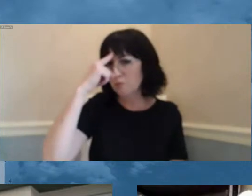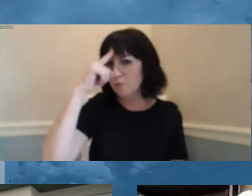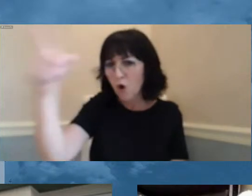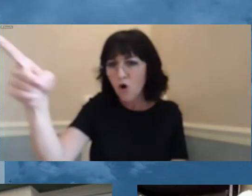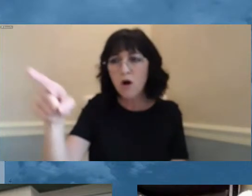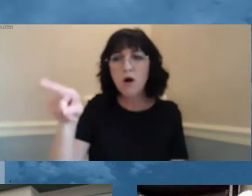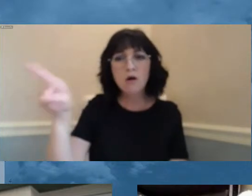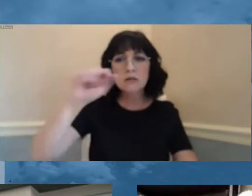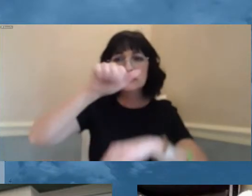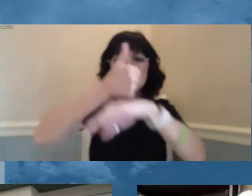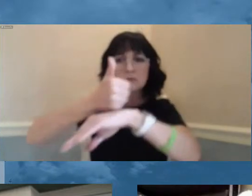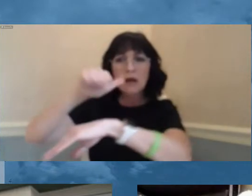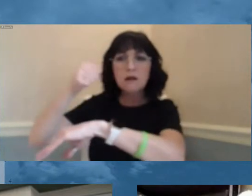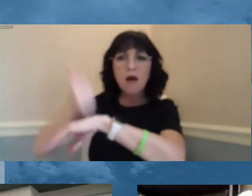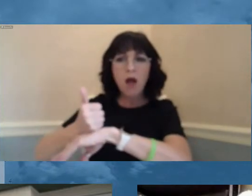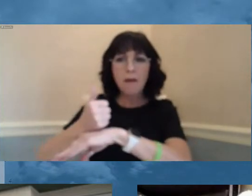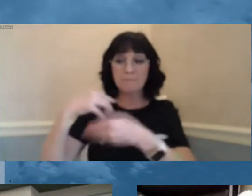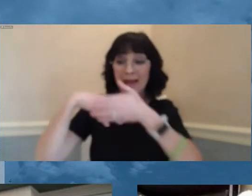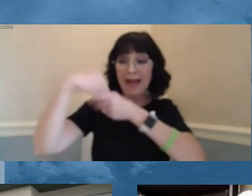not every restaurant has that